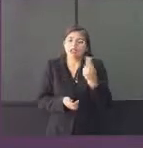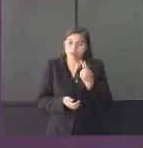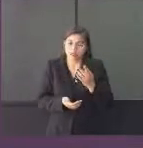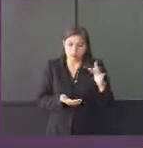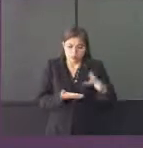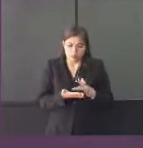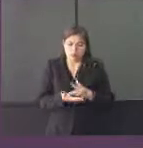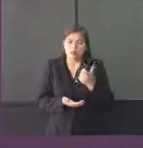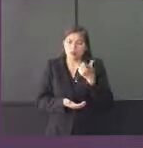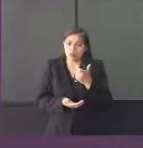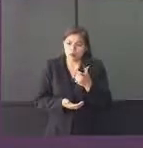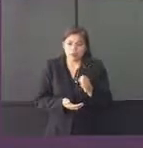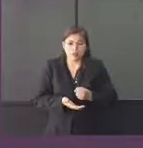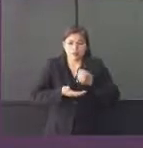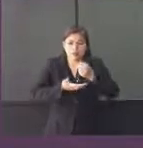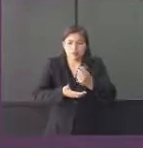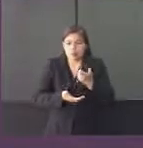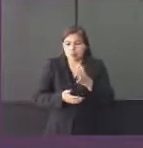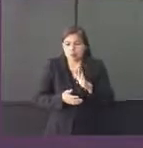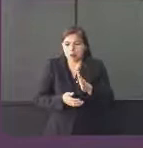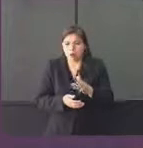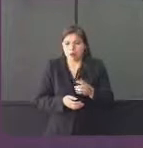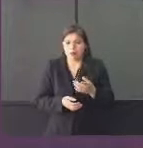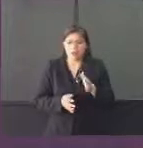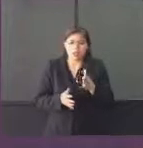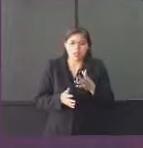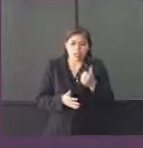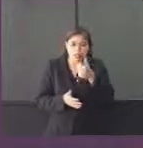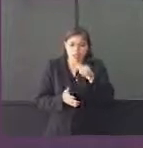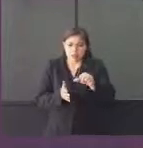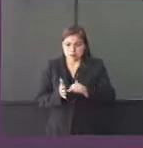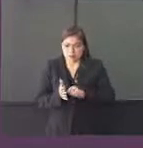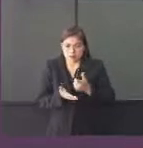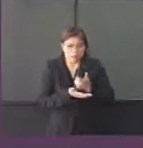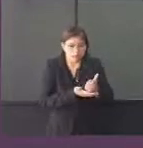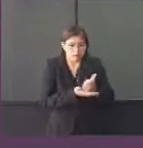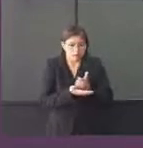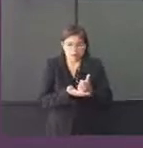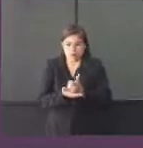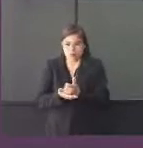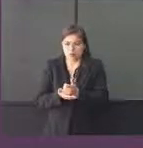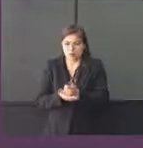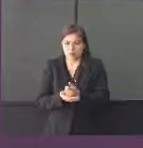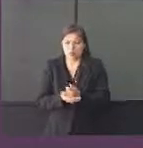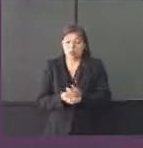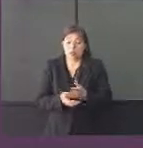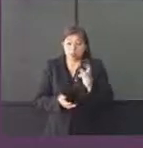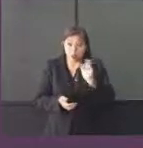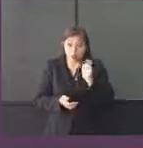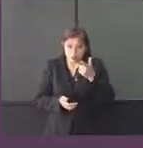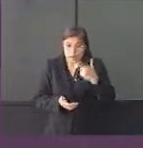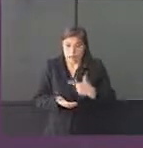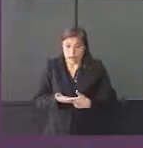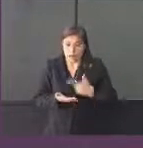give them economic support. This is a monthly minimum wage up to 6 months, and in critical